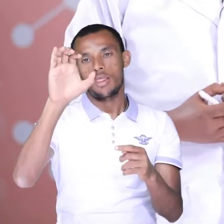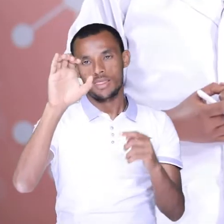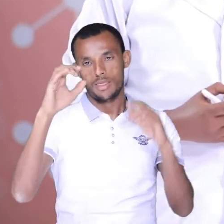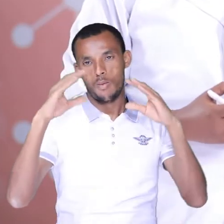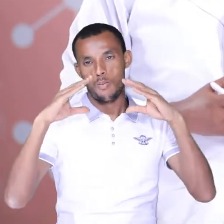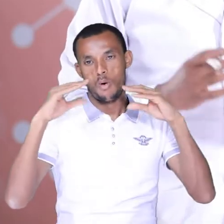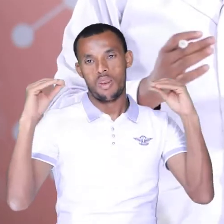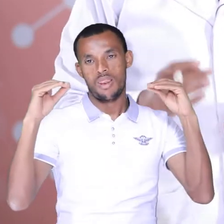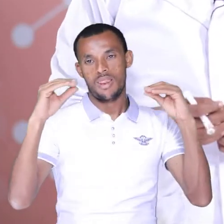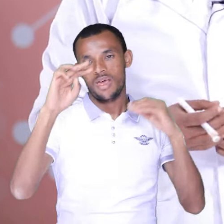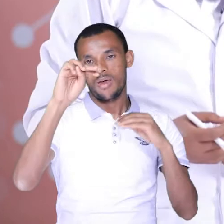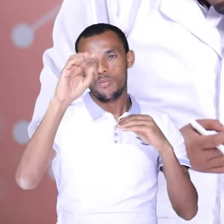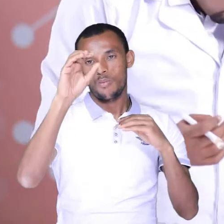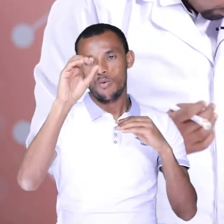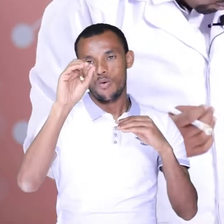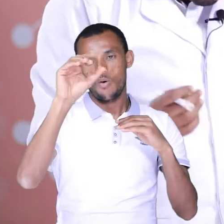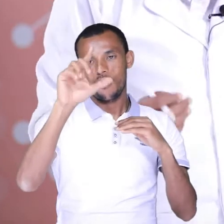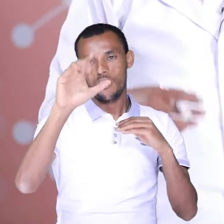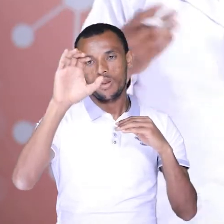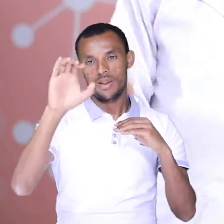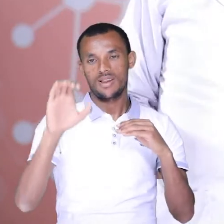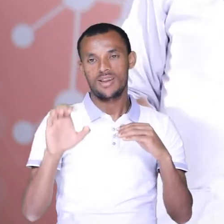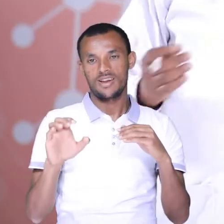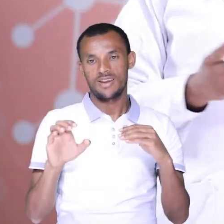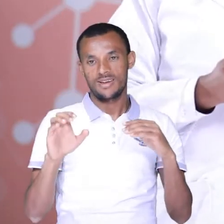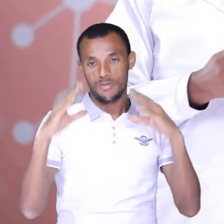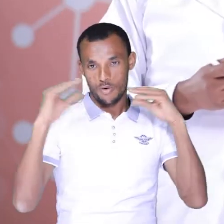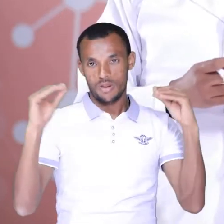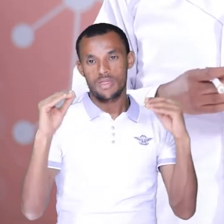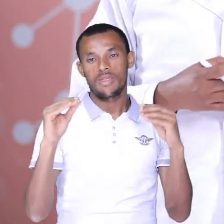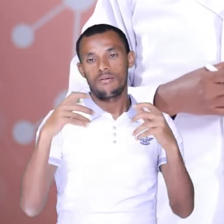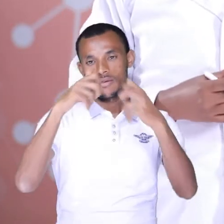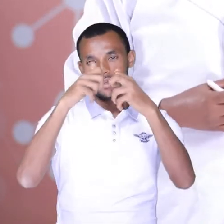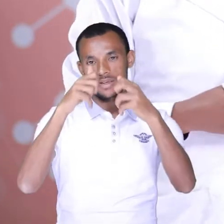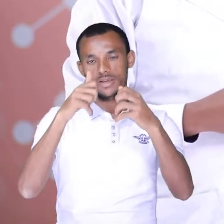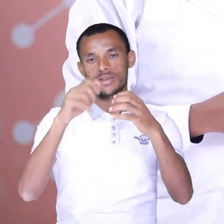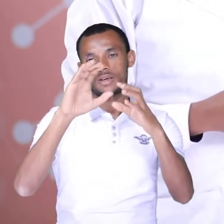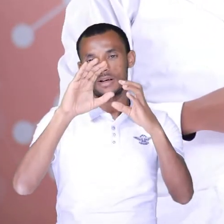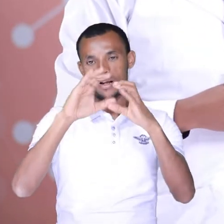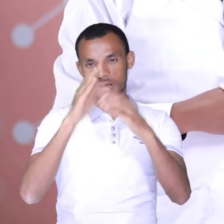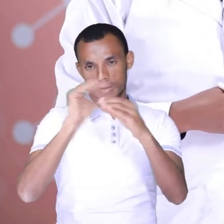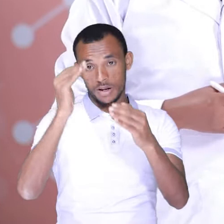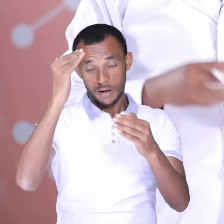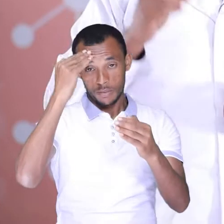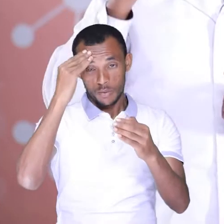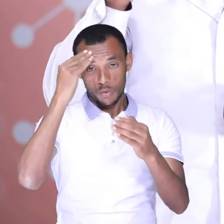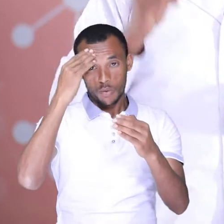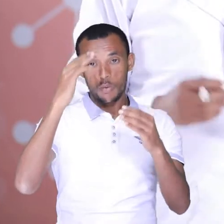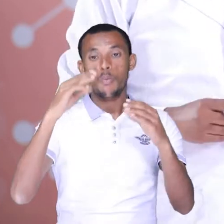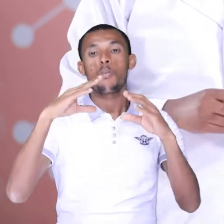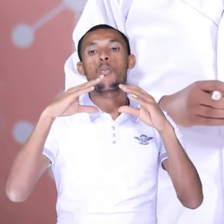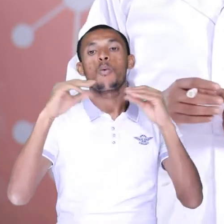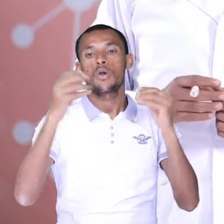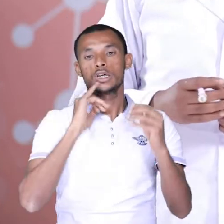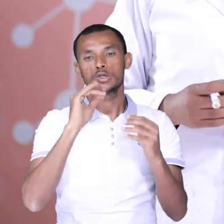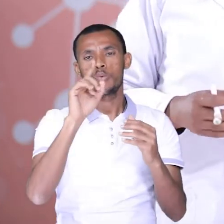mole concept. As you remember from your physics lesson, mole is one of the